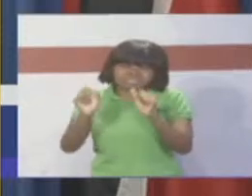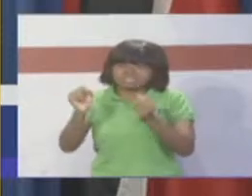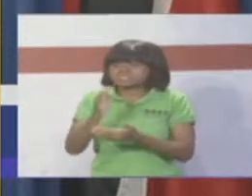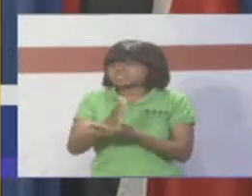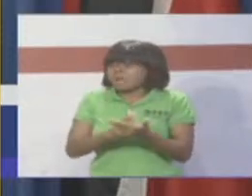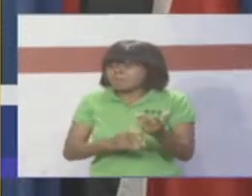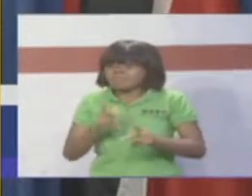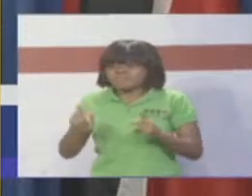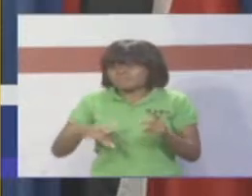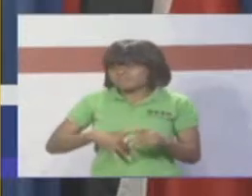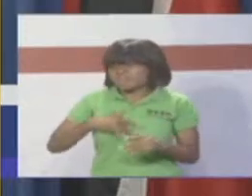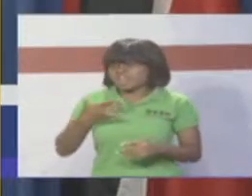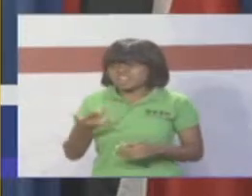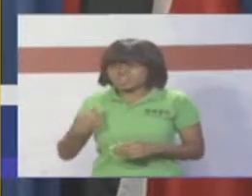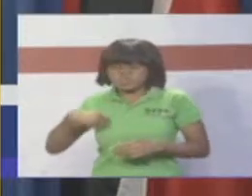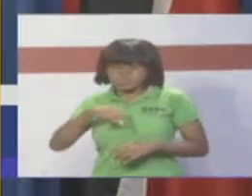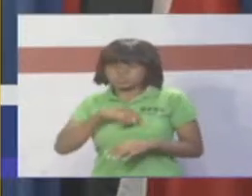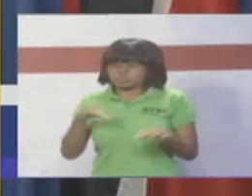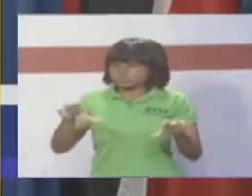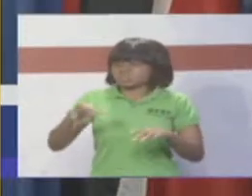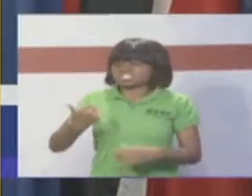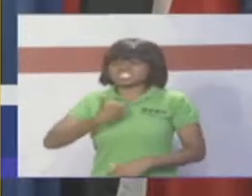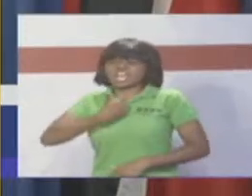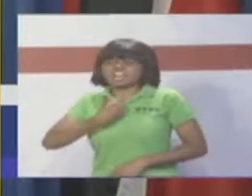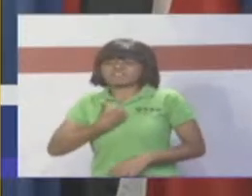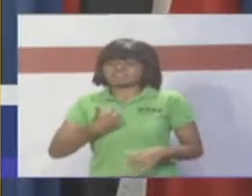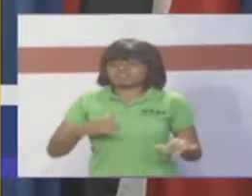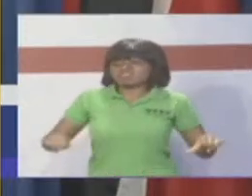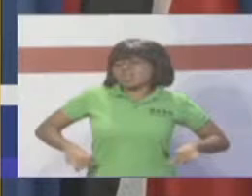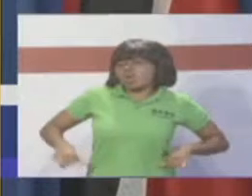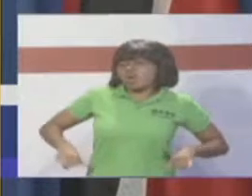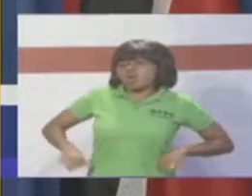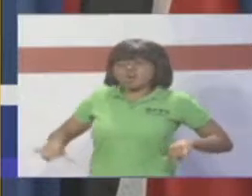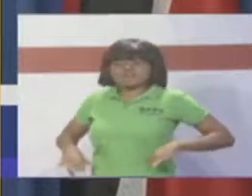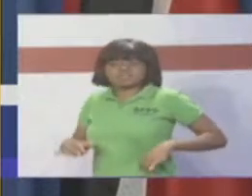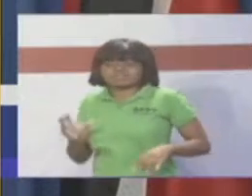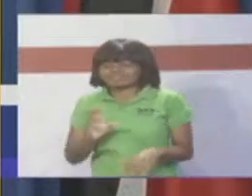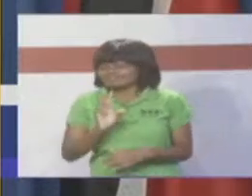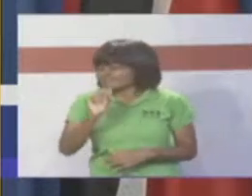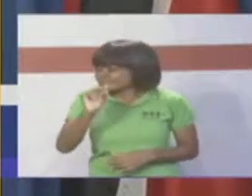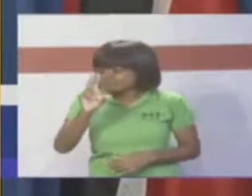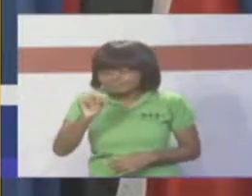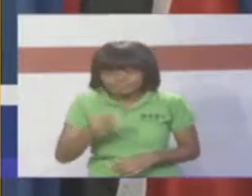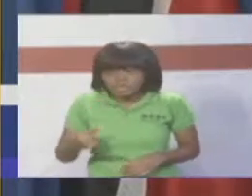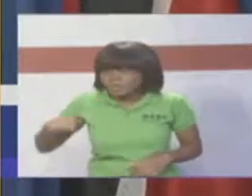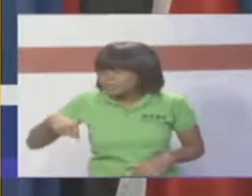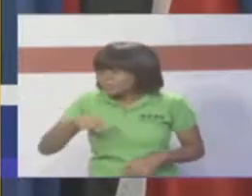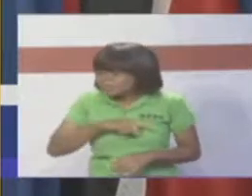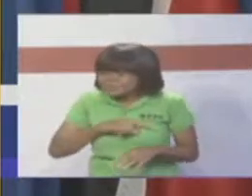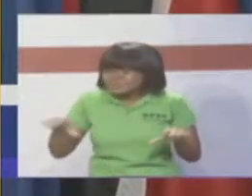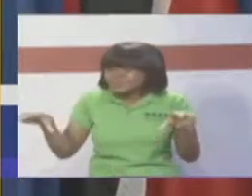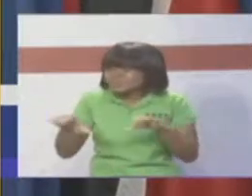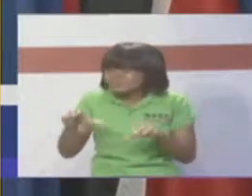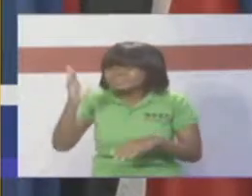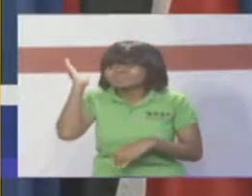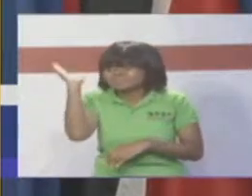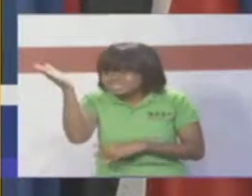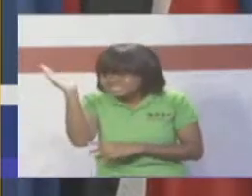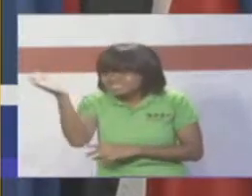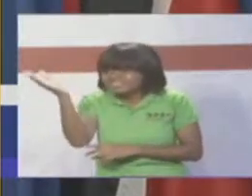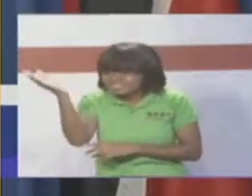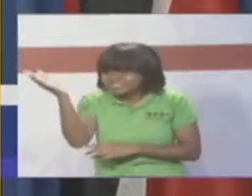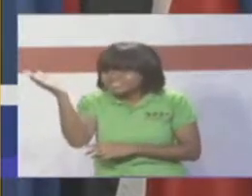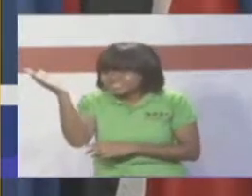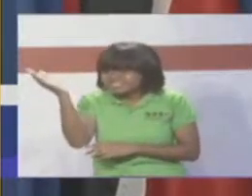nation. And I know for a fact that there are hundreds, if not thousands, of people in the Ministry of